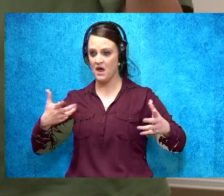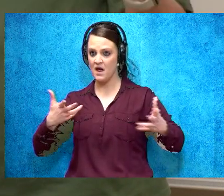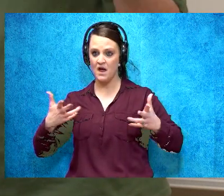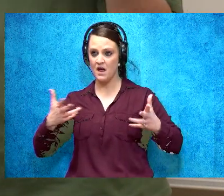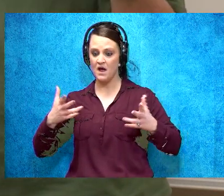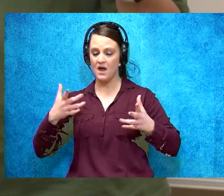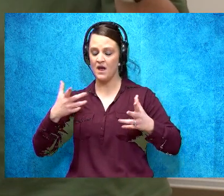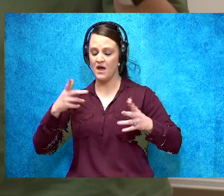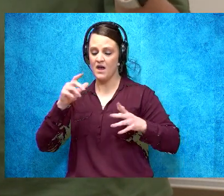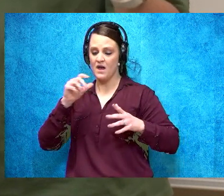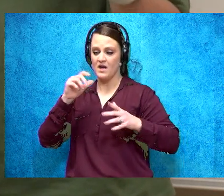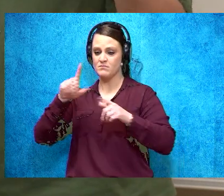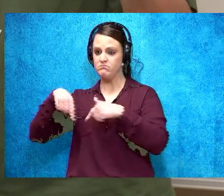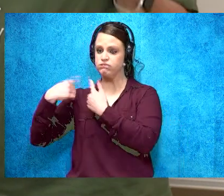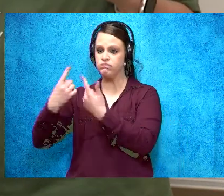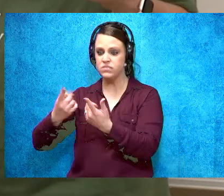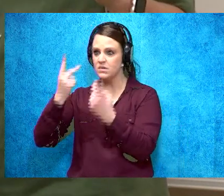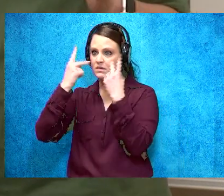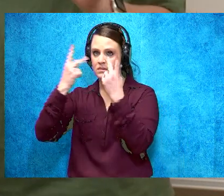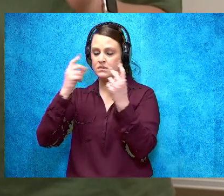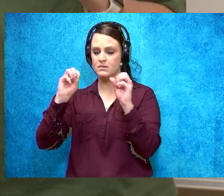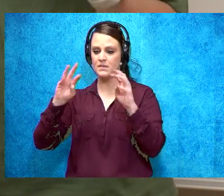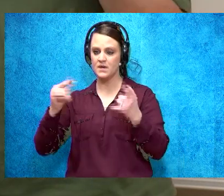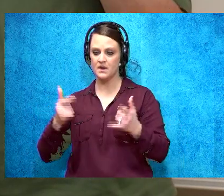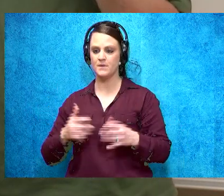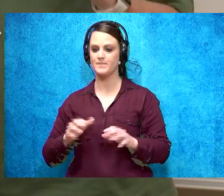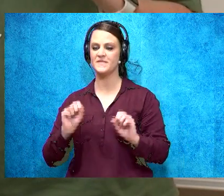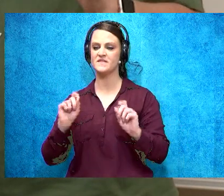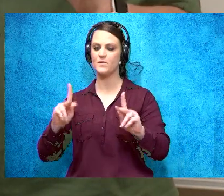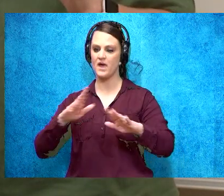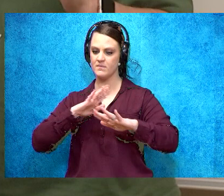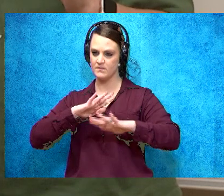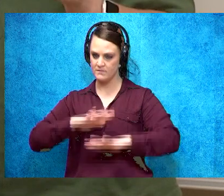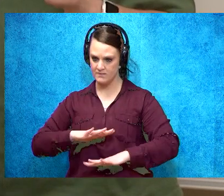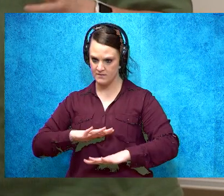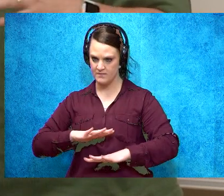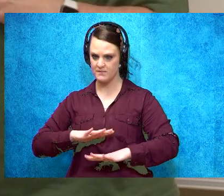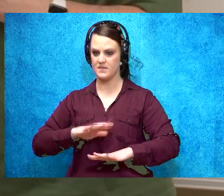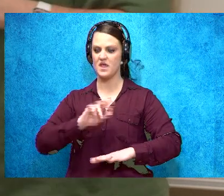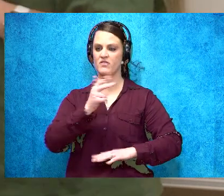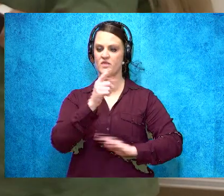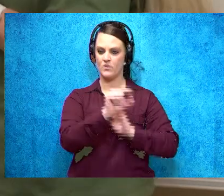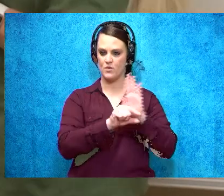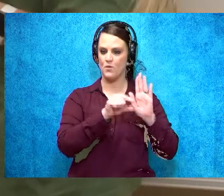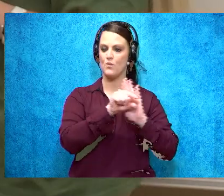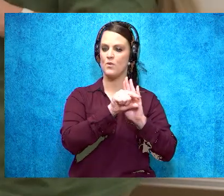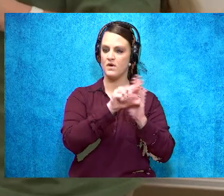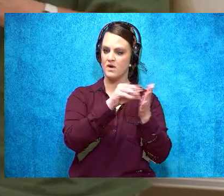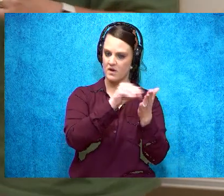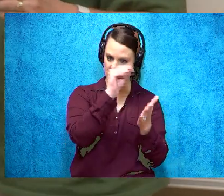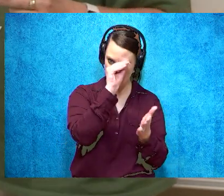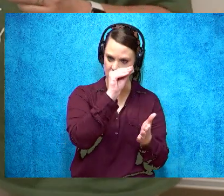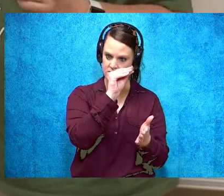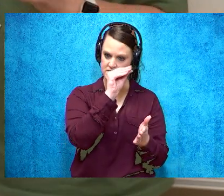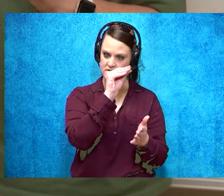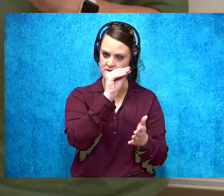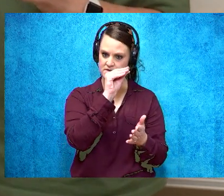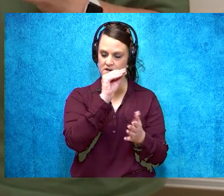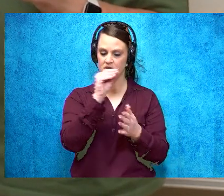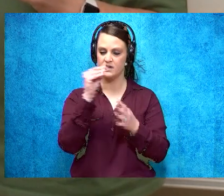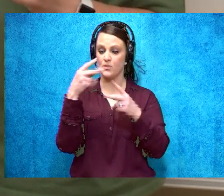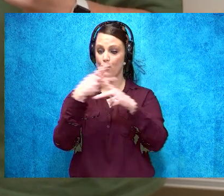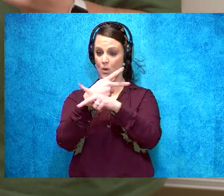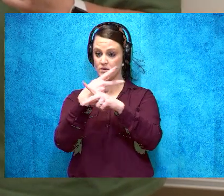done fractions in so long. It's okay. It was just 3rd quarter. And when you multiply